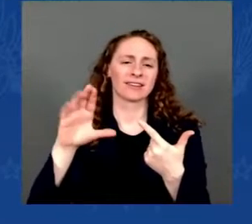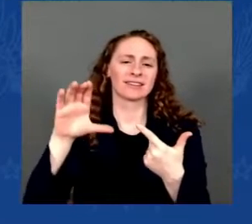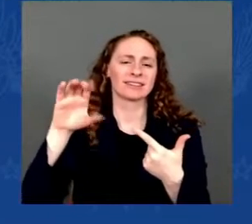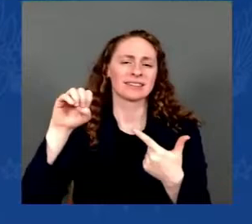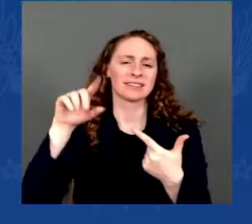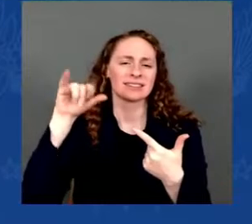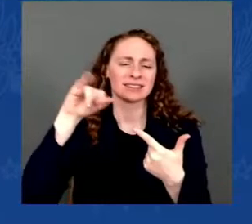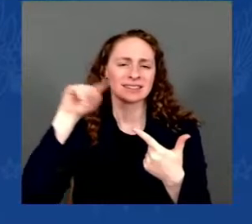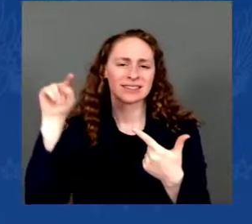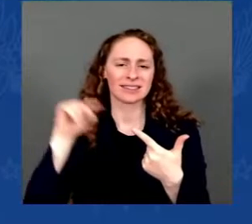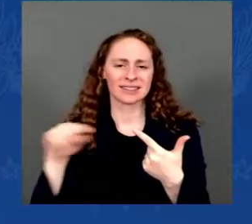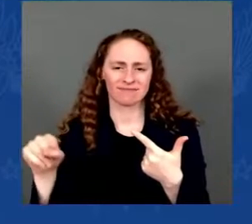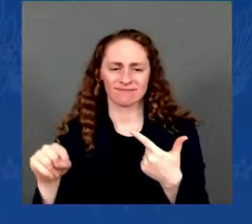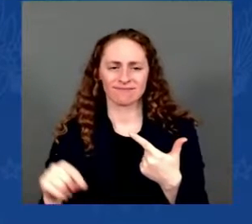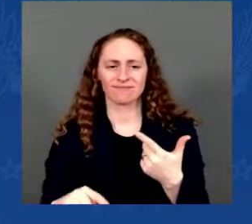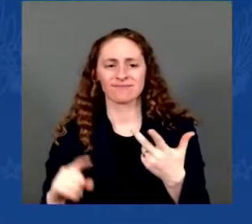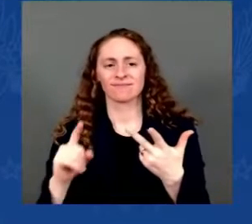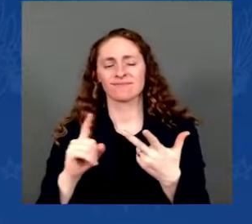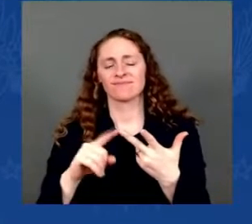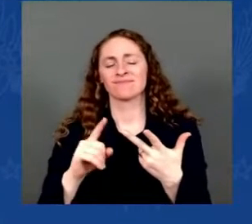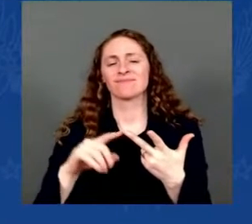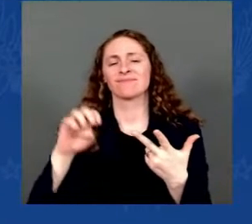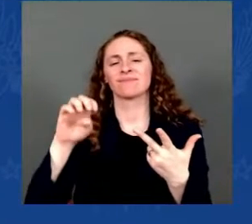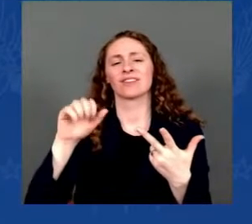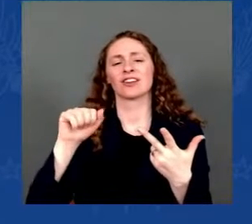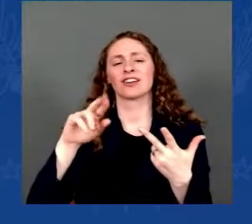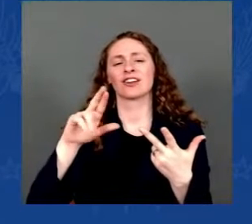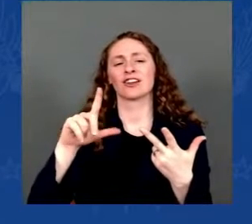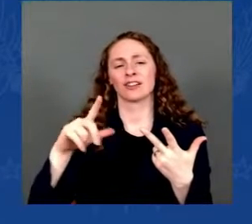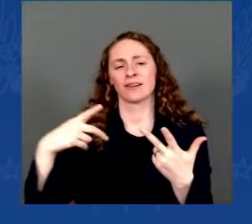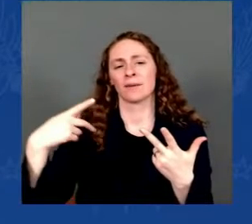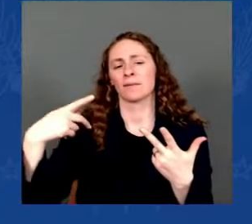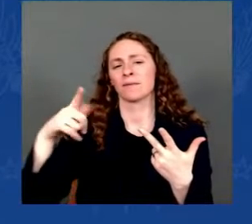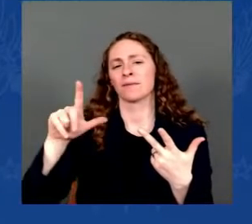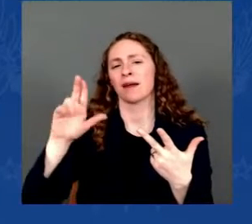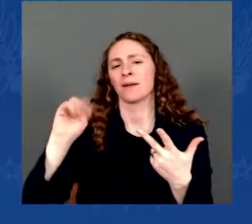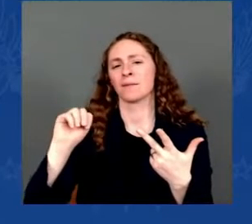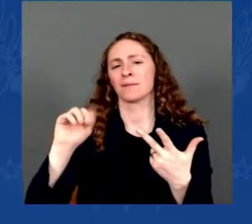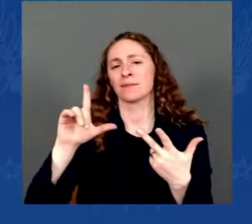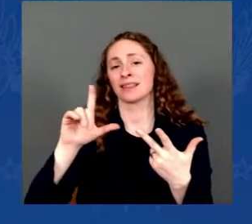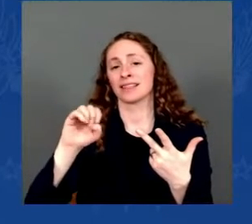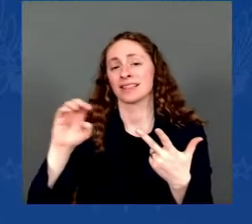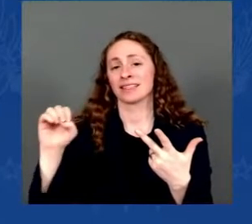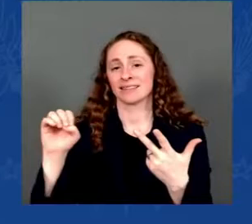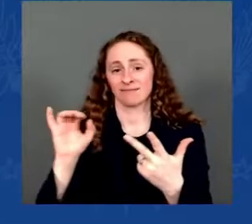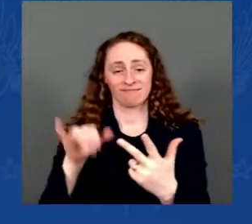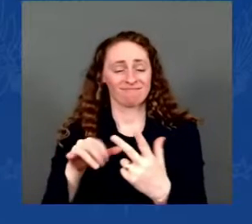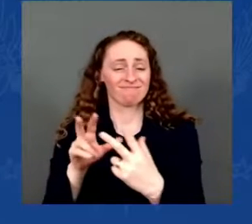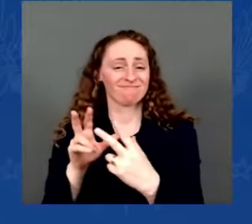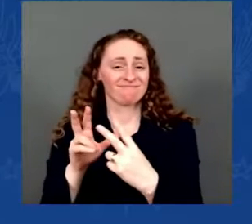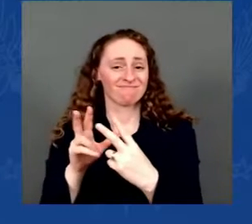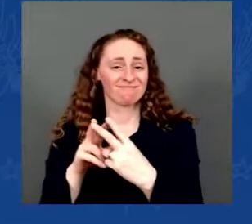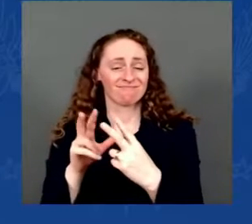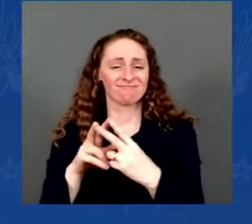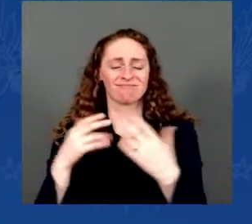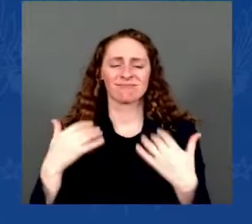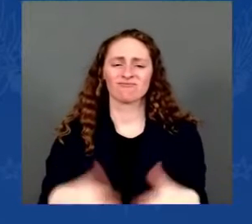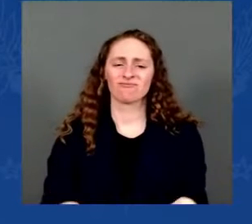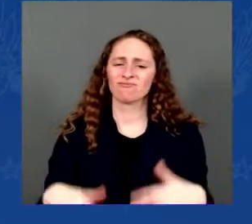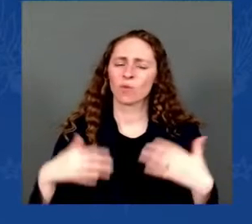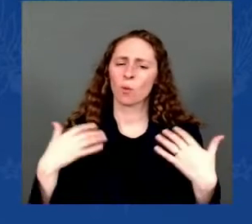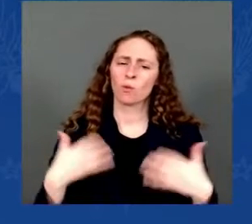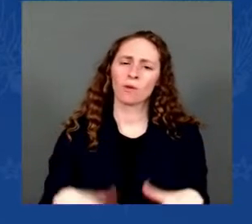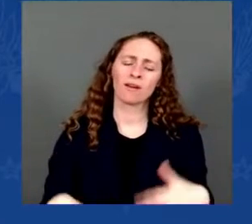military award, the Medal of Honor. I want to thank all of our distinguished guests that are here today, the Chairman of the Joint